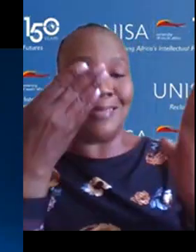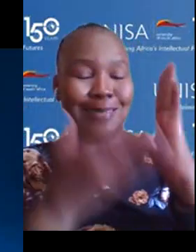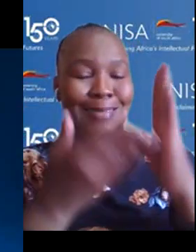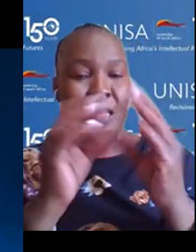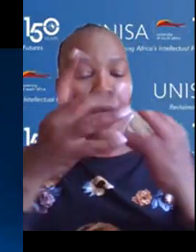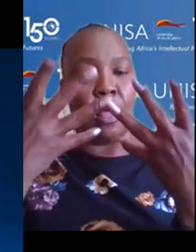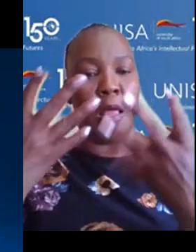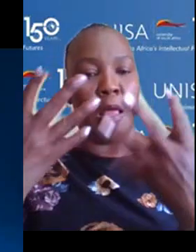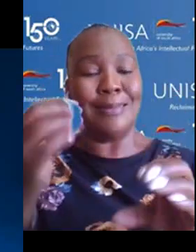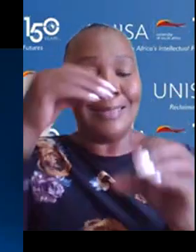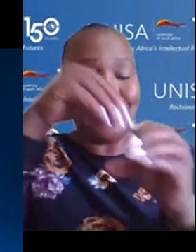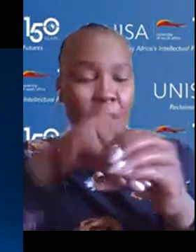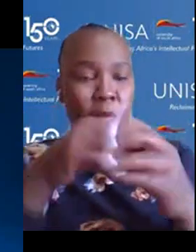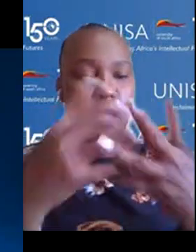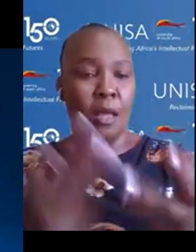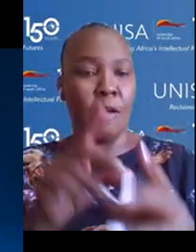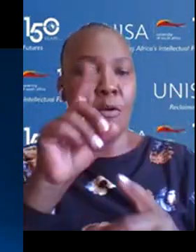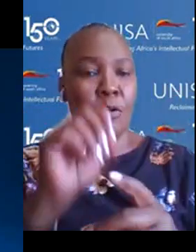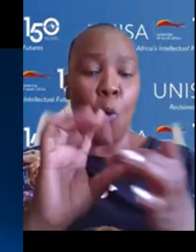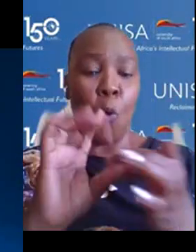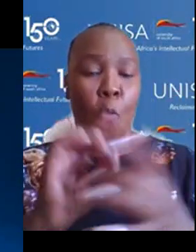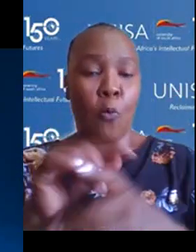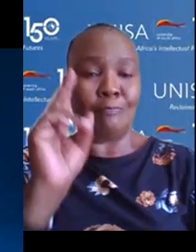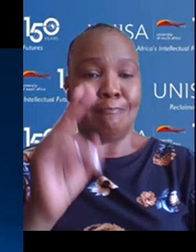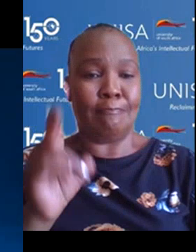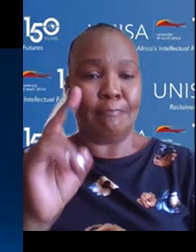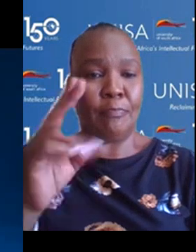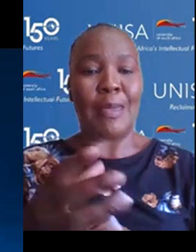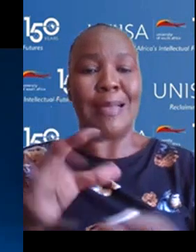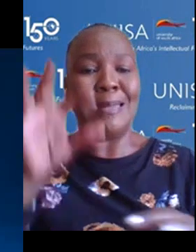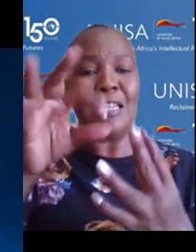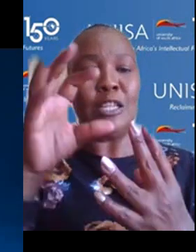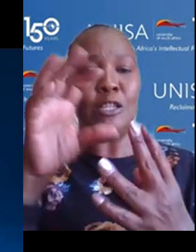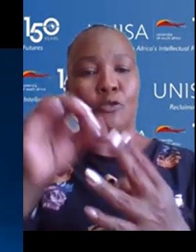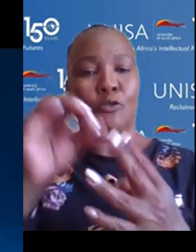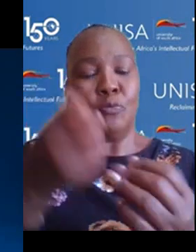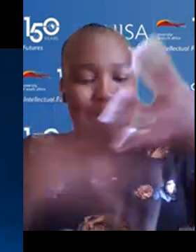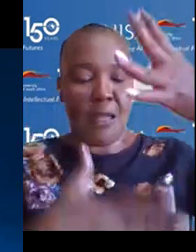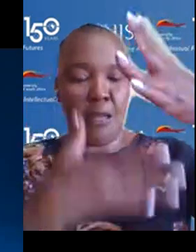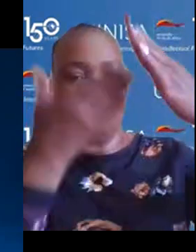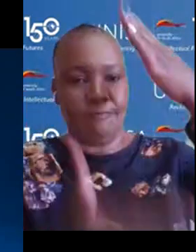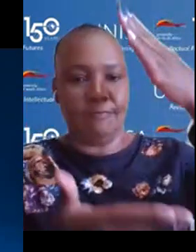in the folder, again go to the Home tab and select the New Item drop-down list.